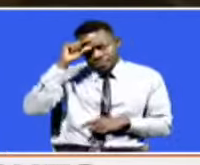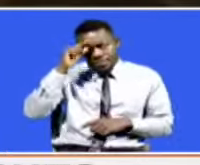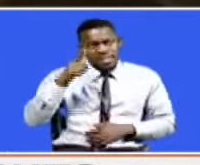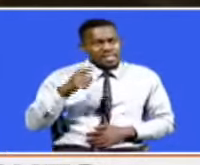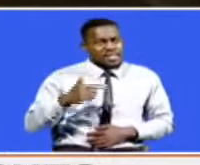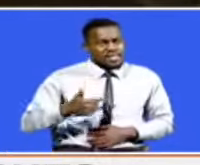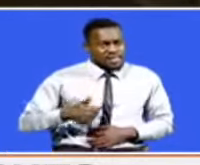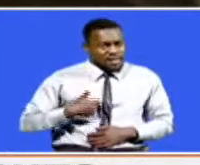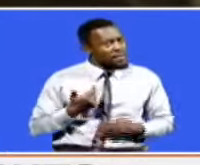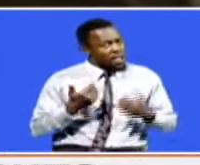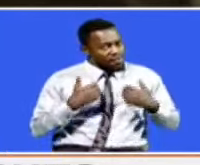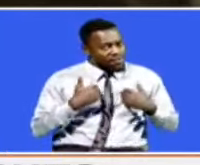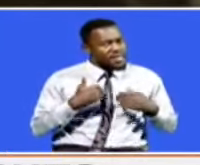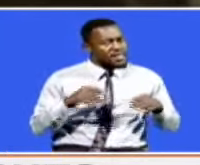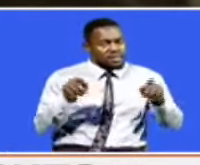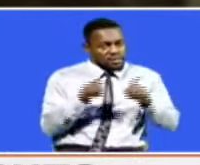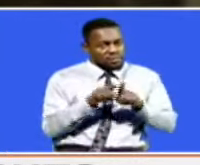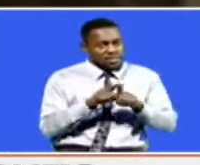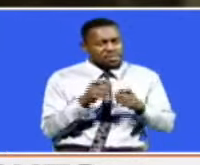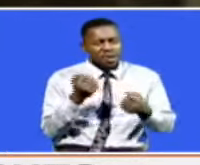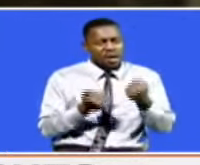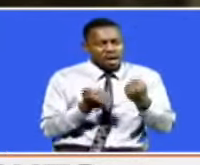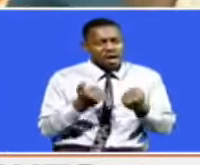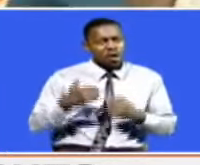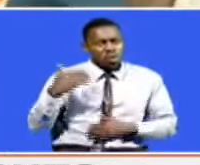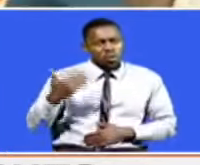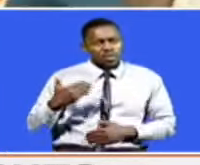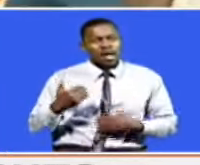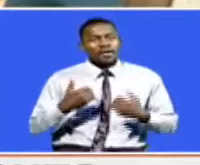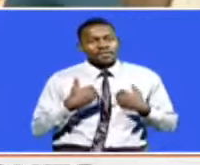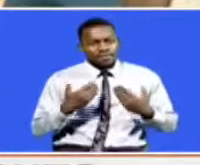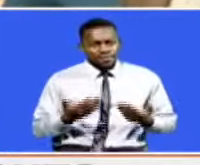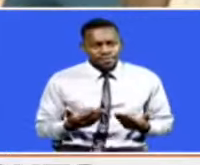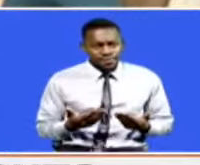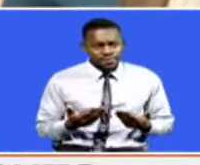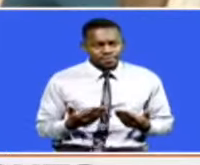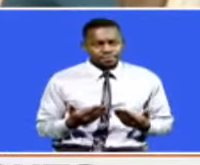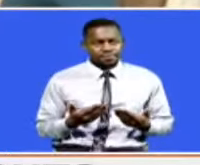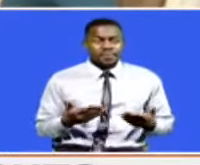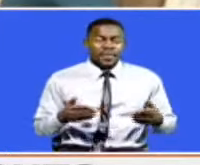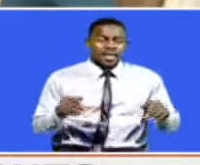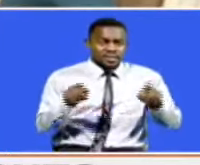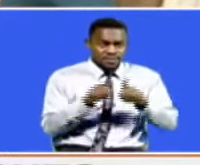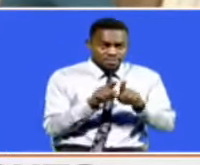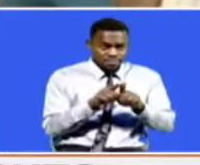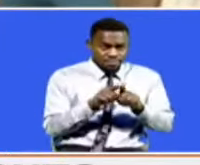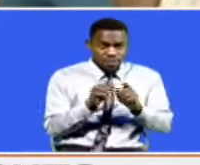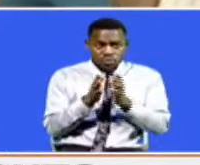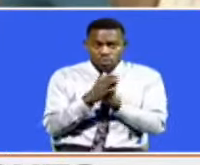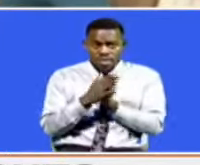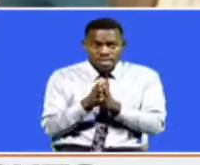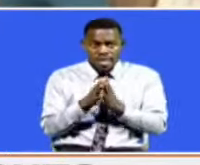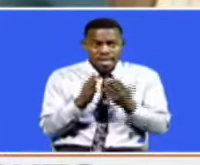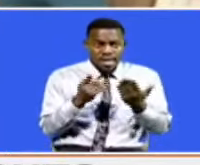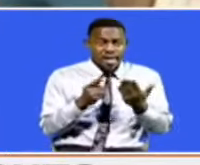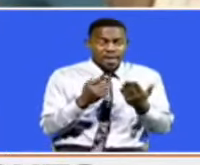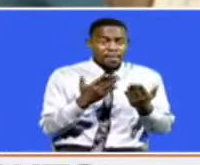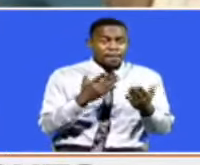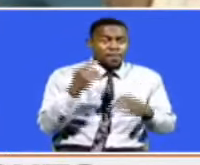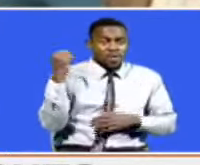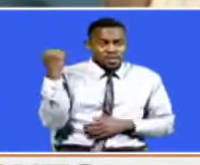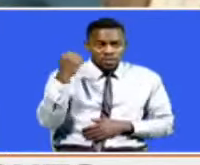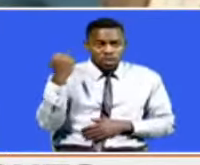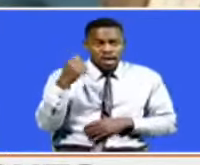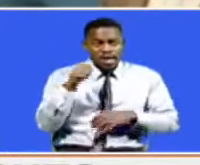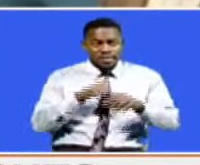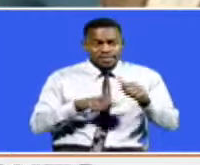I have my GK that I've been having it. Nothing has changed. The new battlefront also comes in the wake of heightened political activity